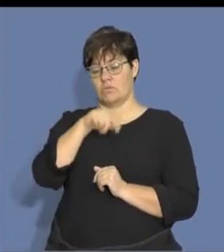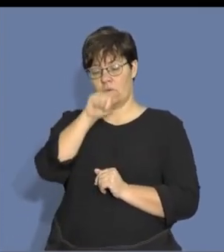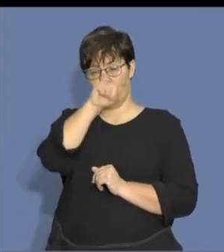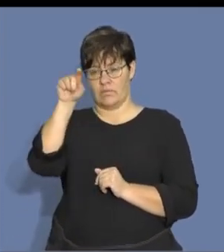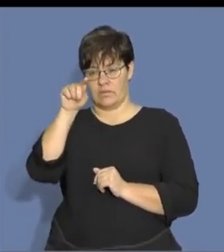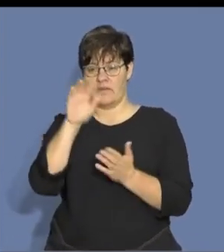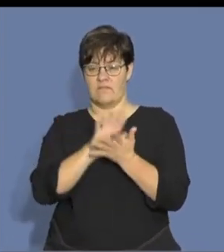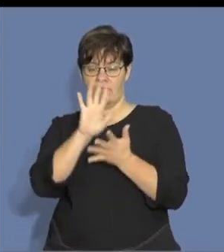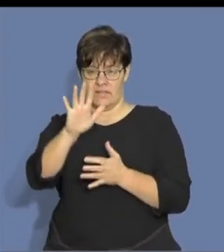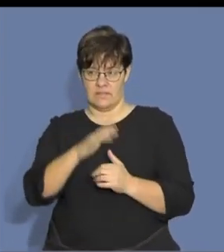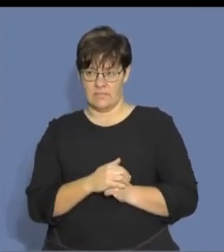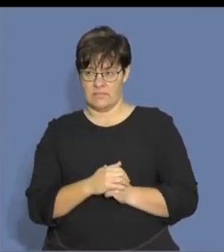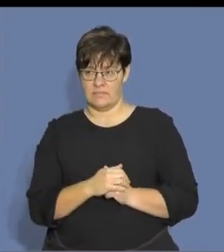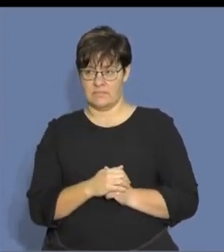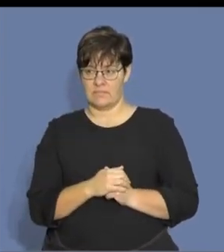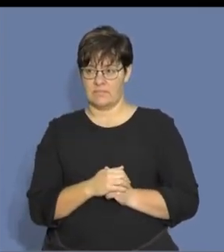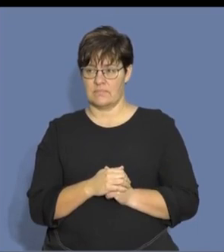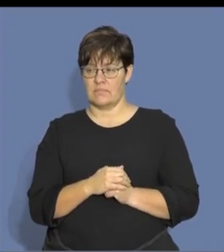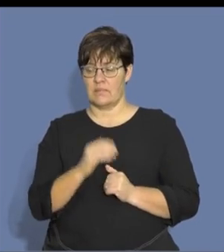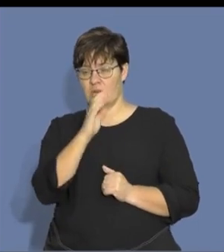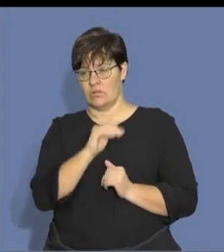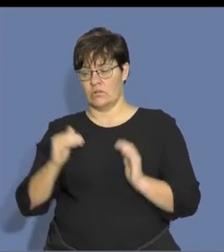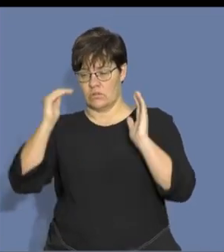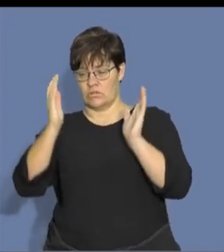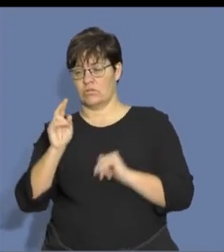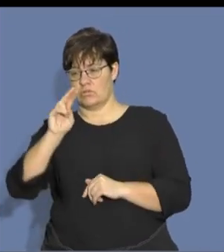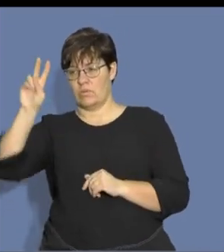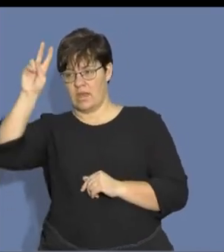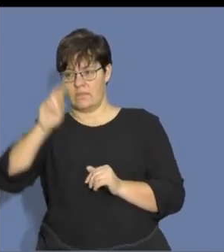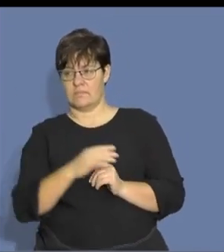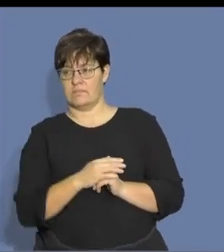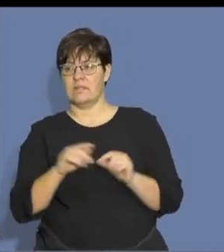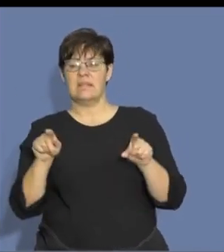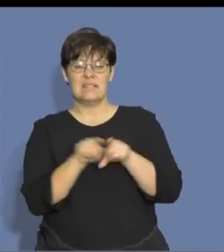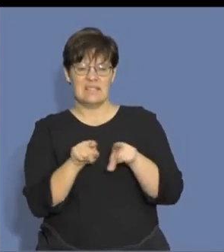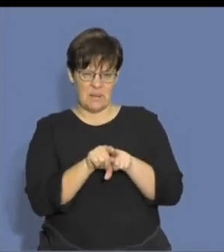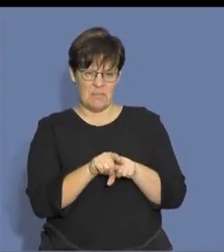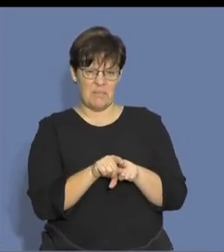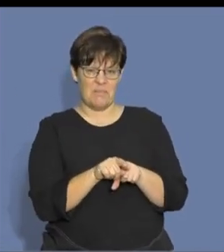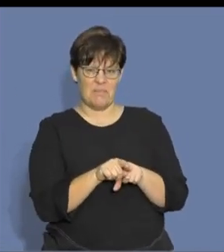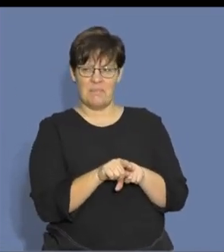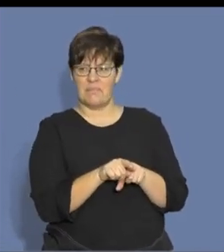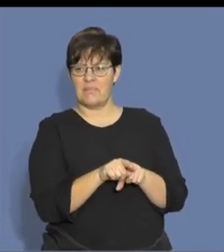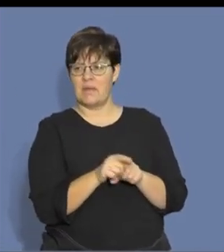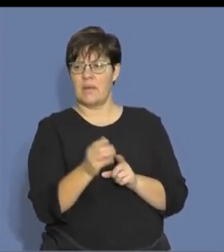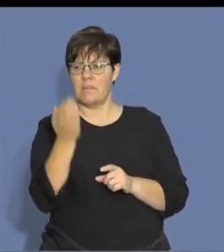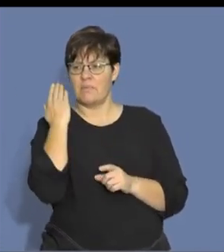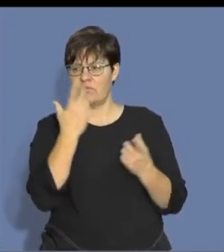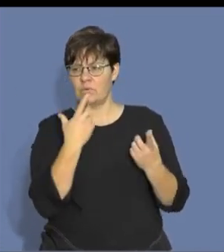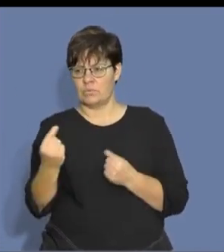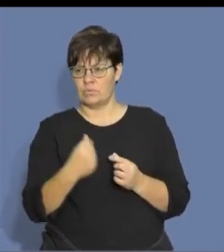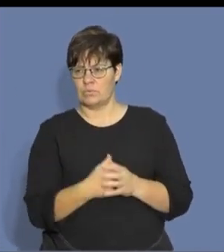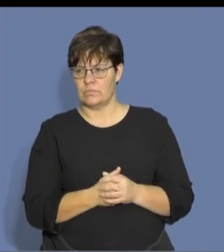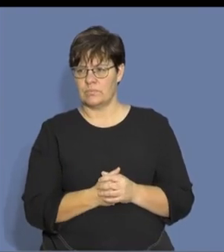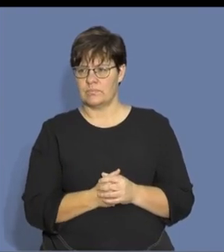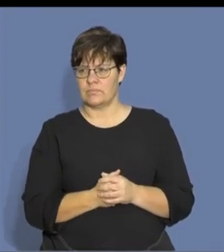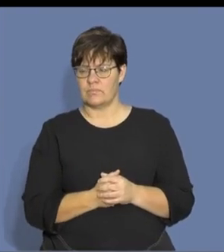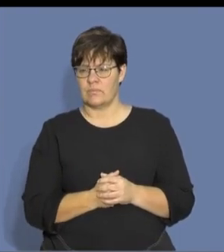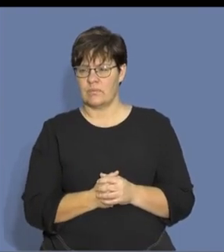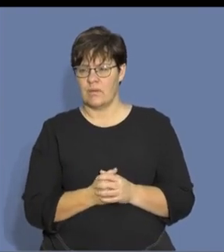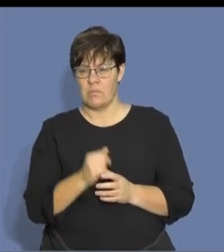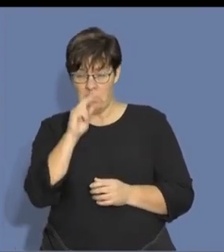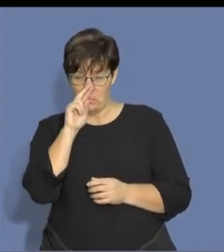root of 15 squared, exactly like we were doing with the questions previously. So does